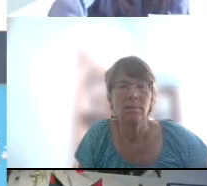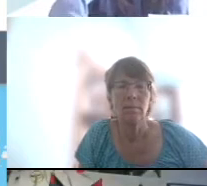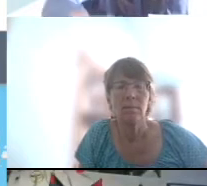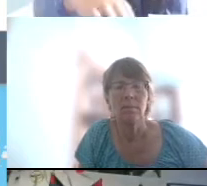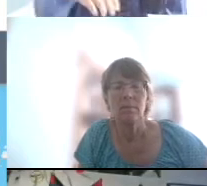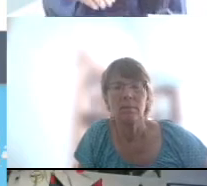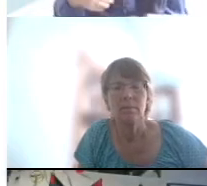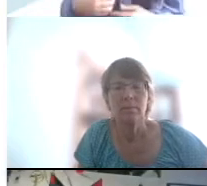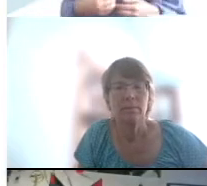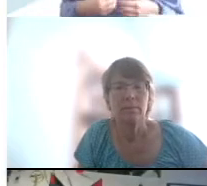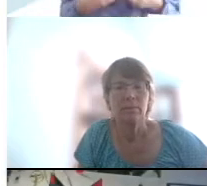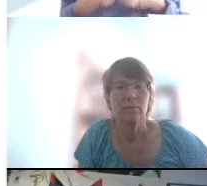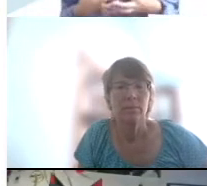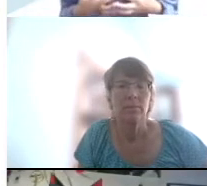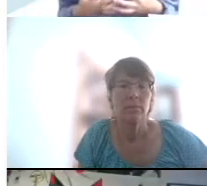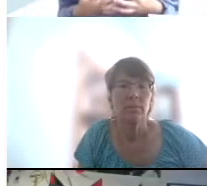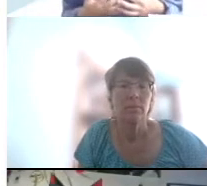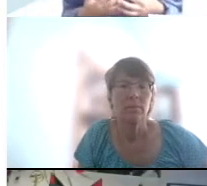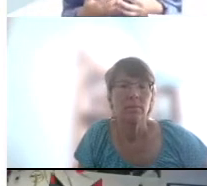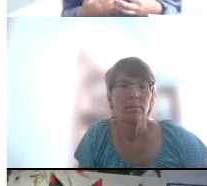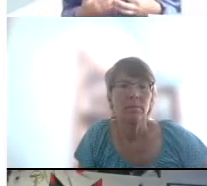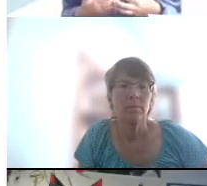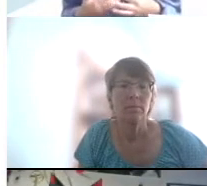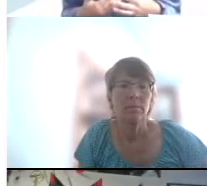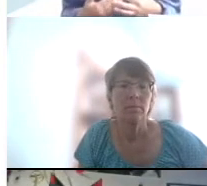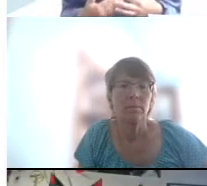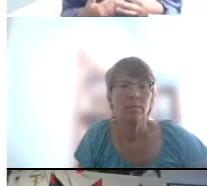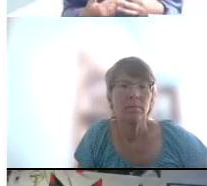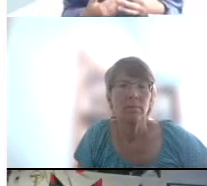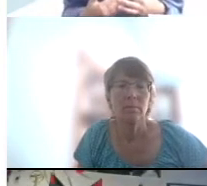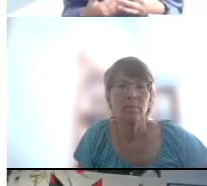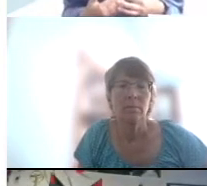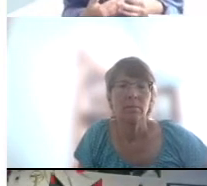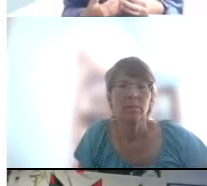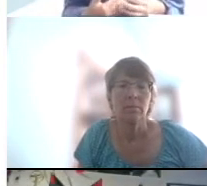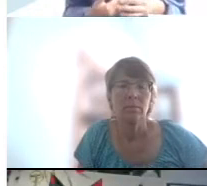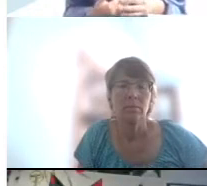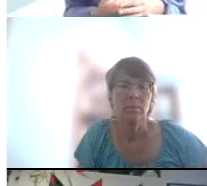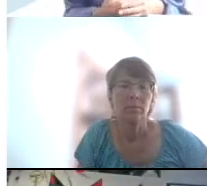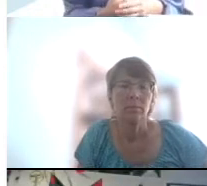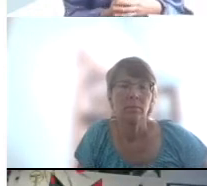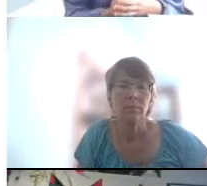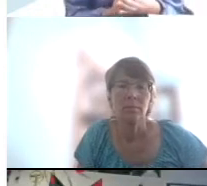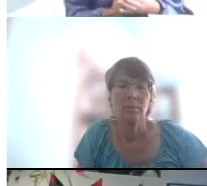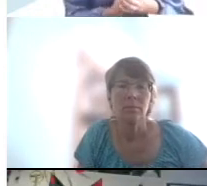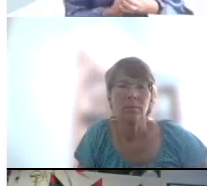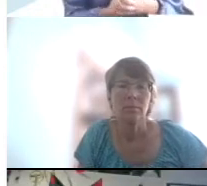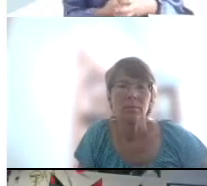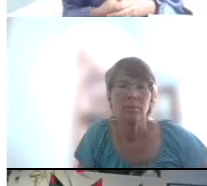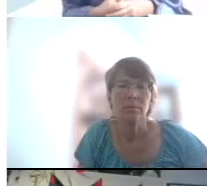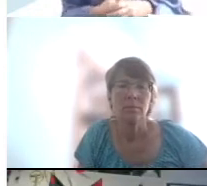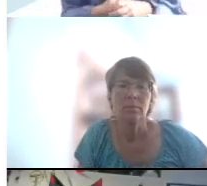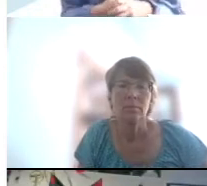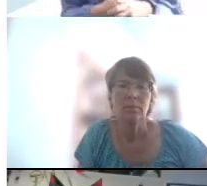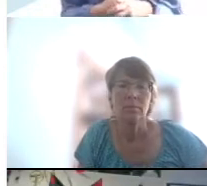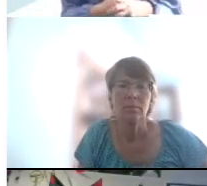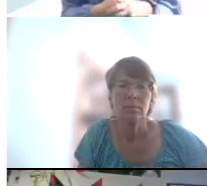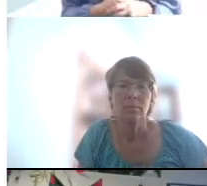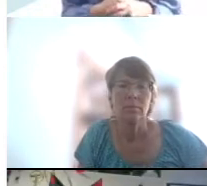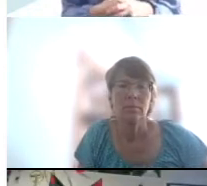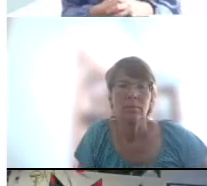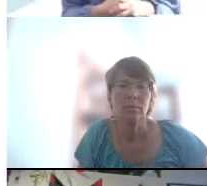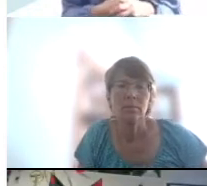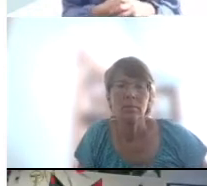year, the In Plain Sight report, which I encourage you to read if you haven't already, revealed disturbing results about the depth and breadth